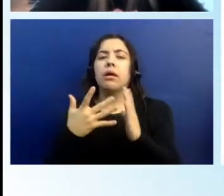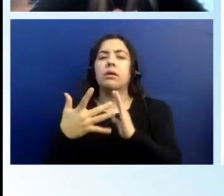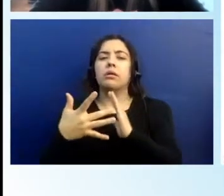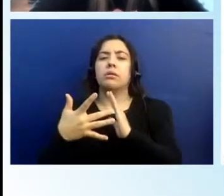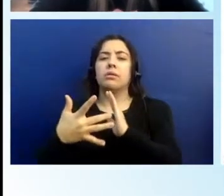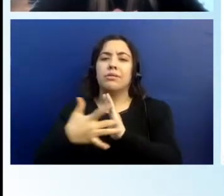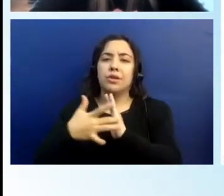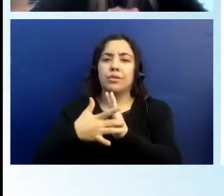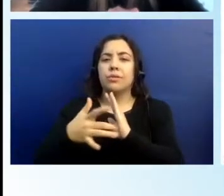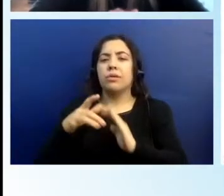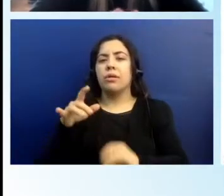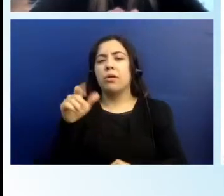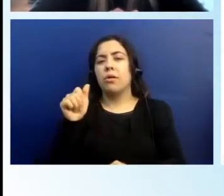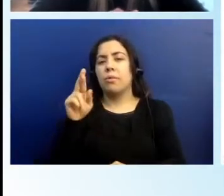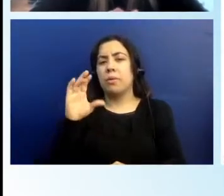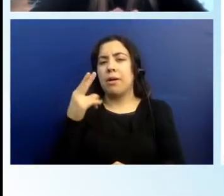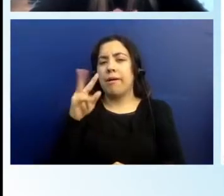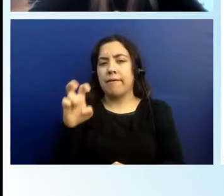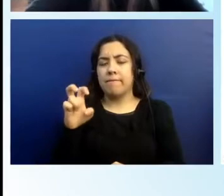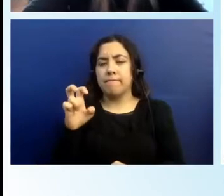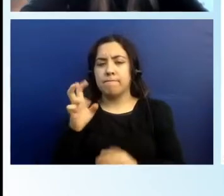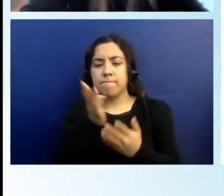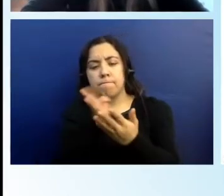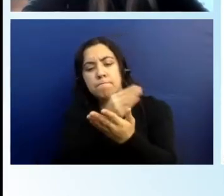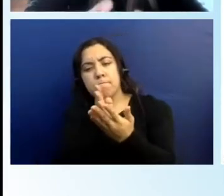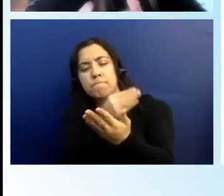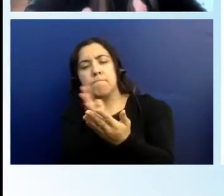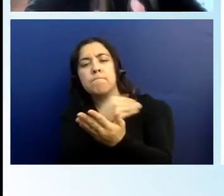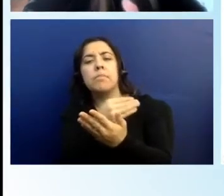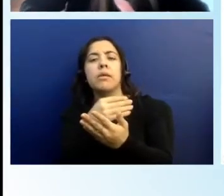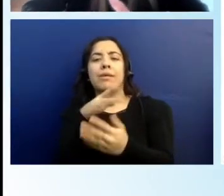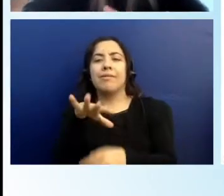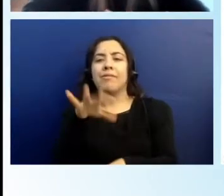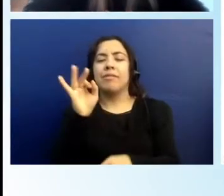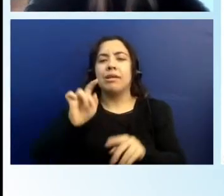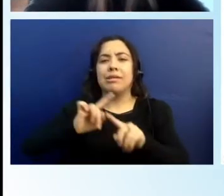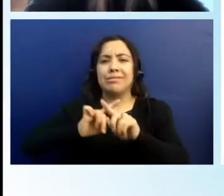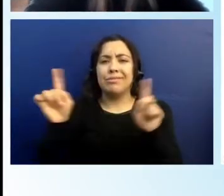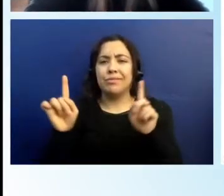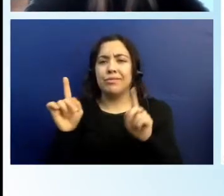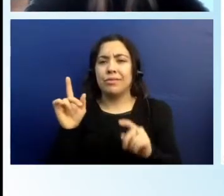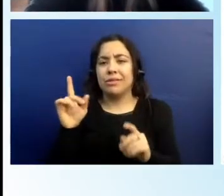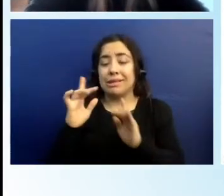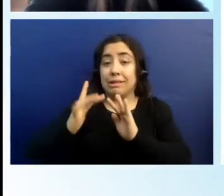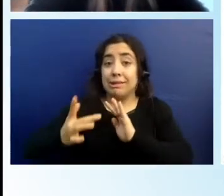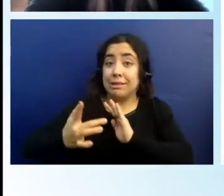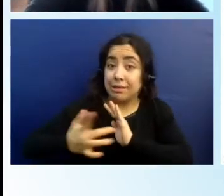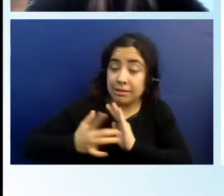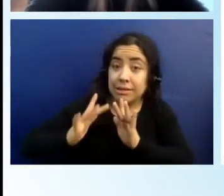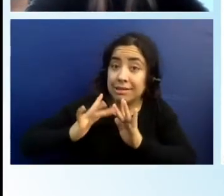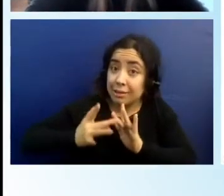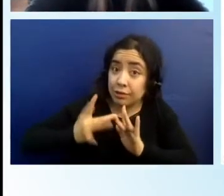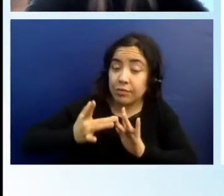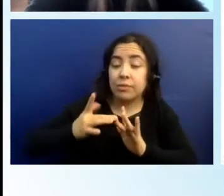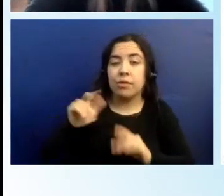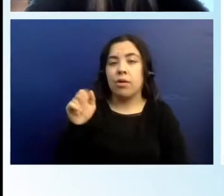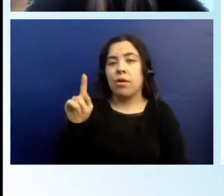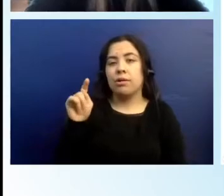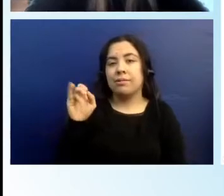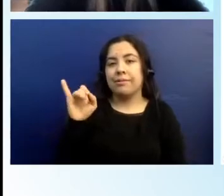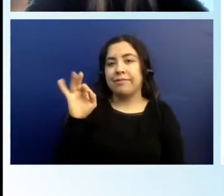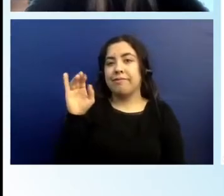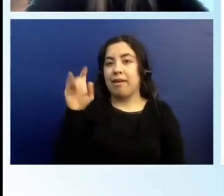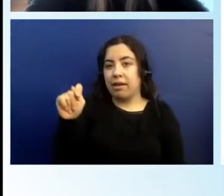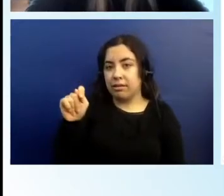that are embedded in these places and that activate as you go there in person